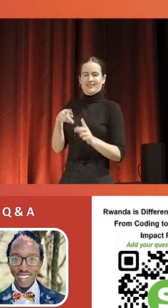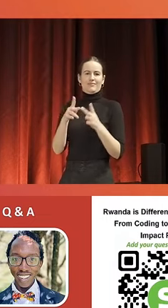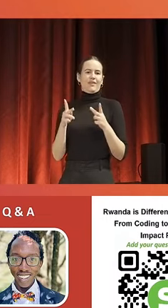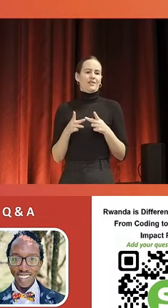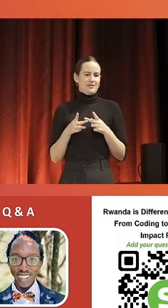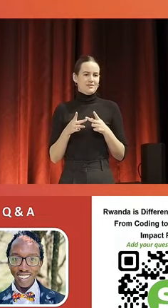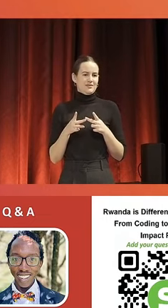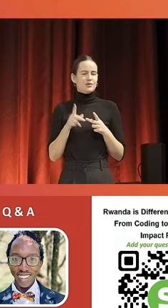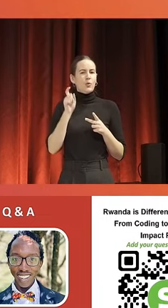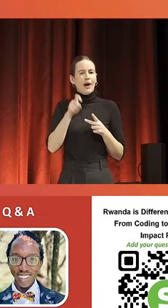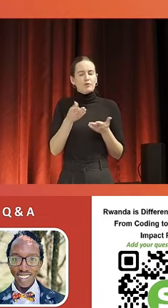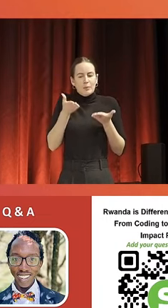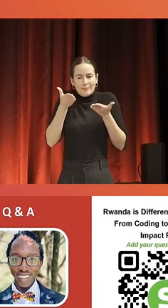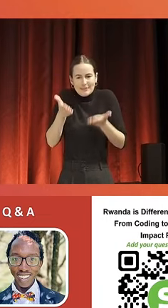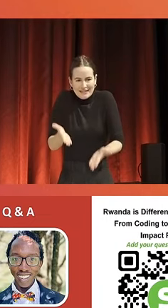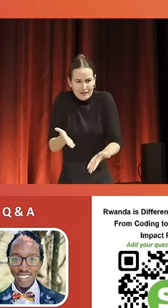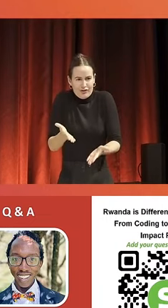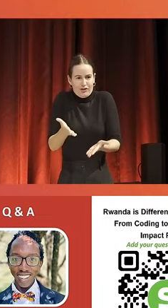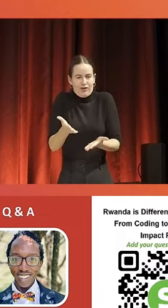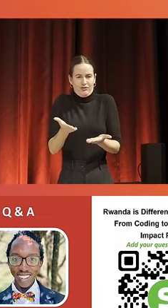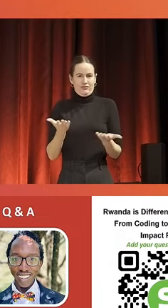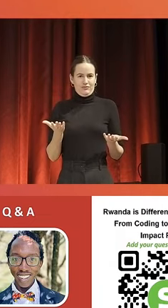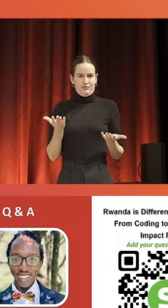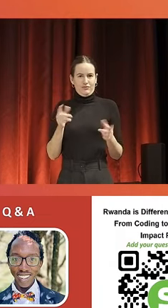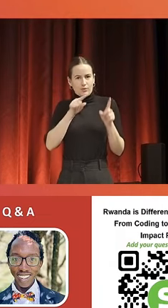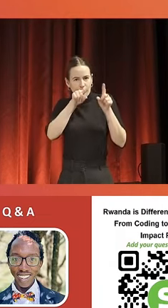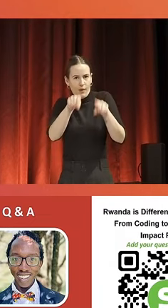So if you can set foot in there,